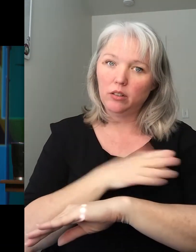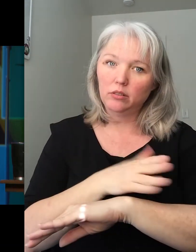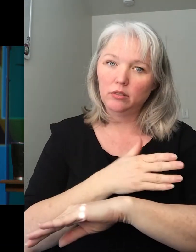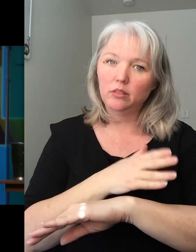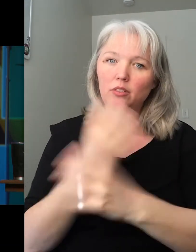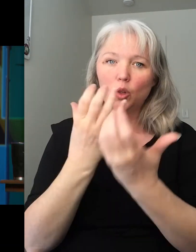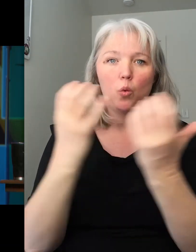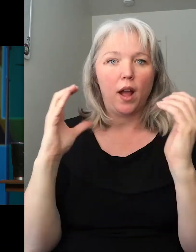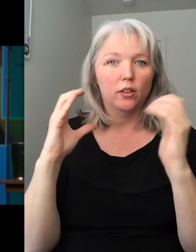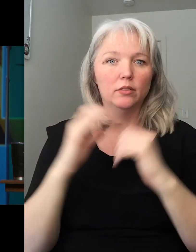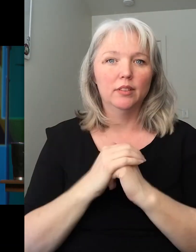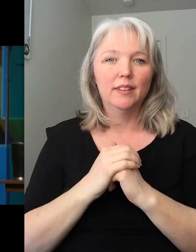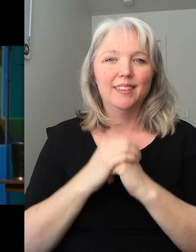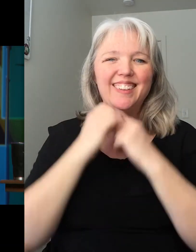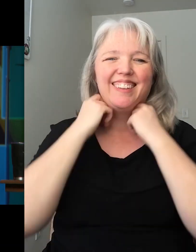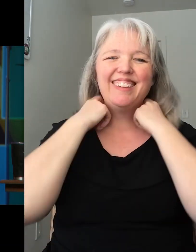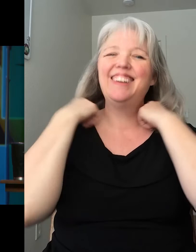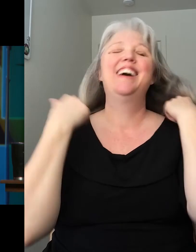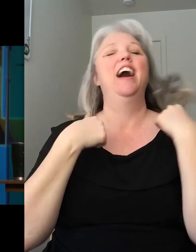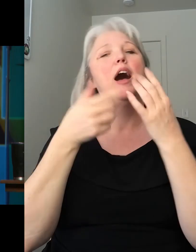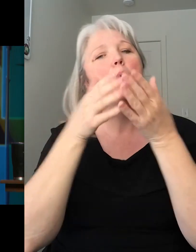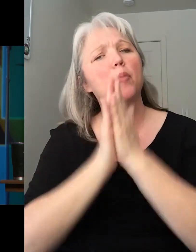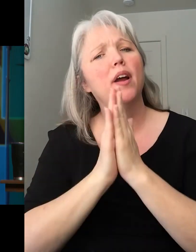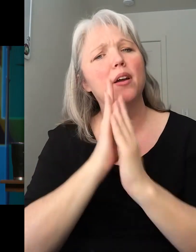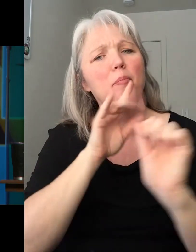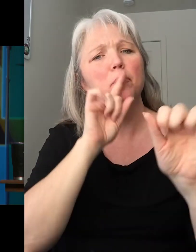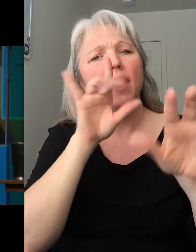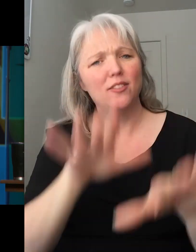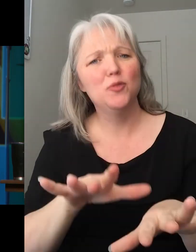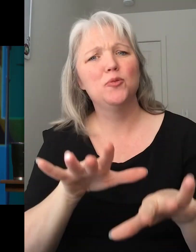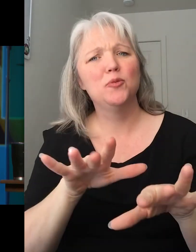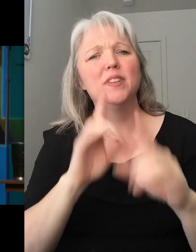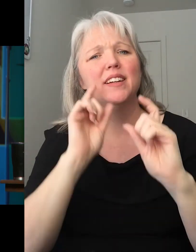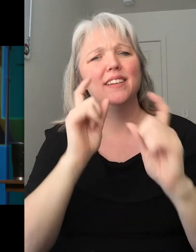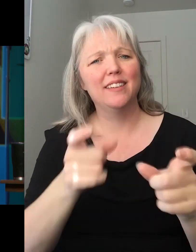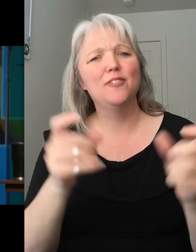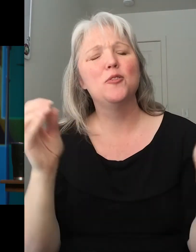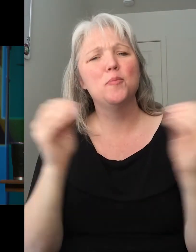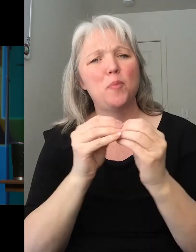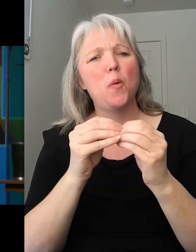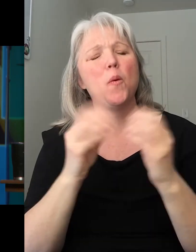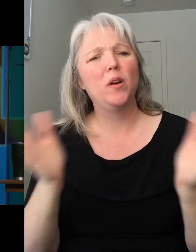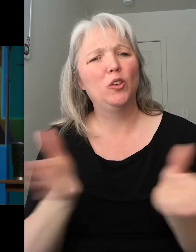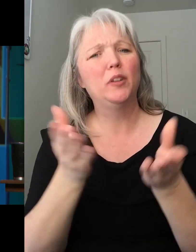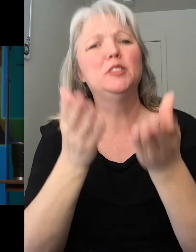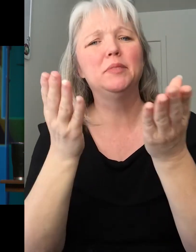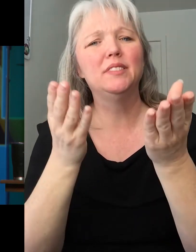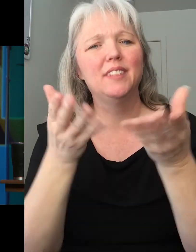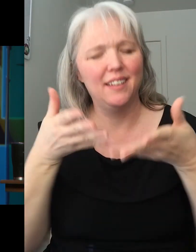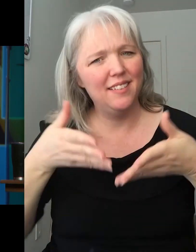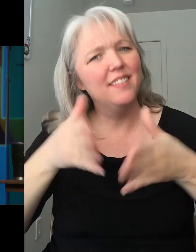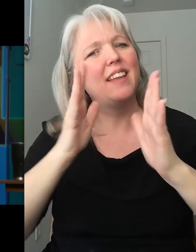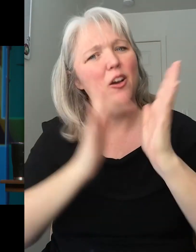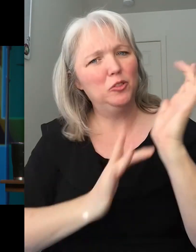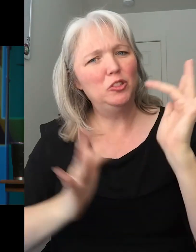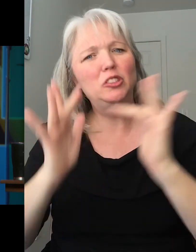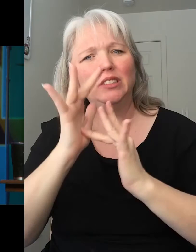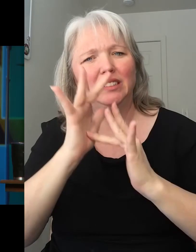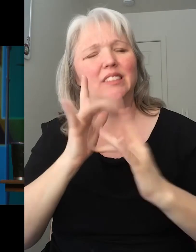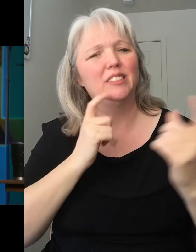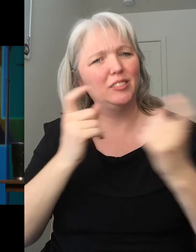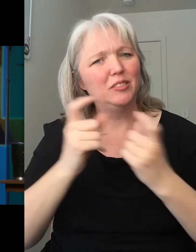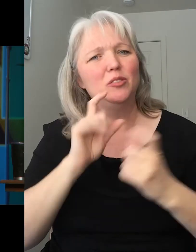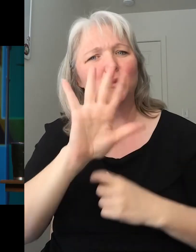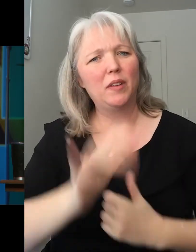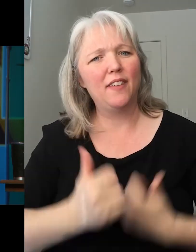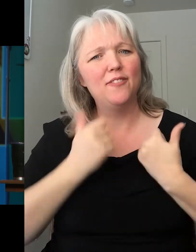of a song of our choir. I just pray that this will bless you and give you even more encouragement to let Jesus